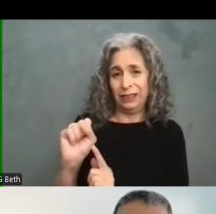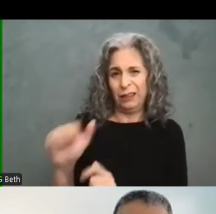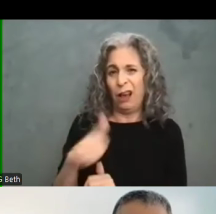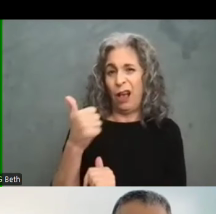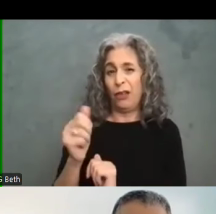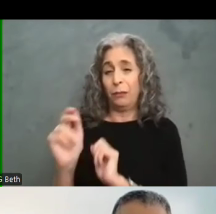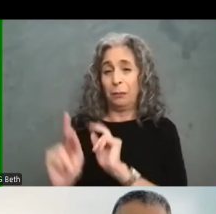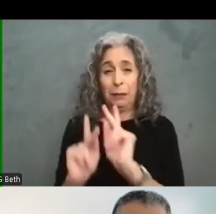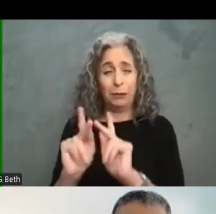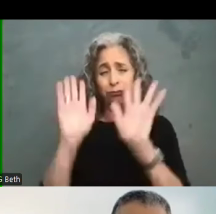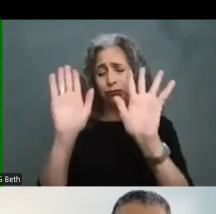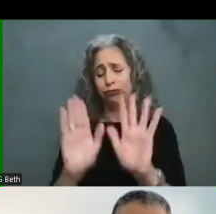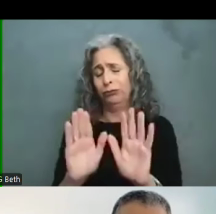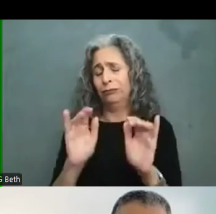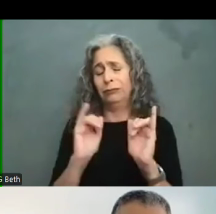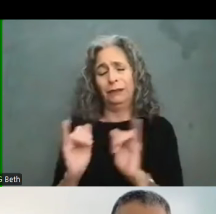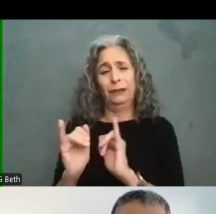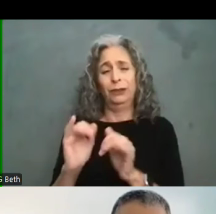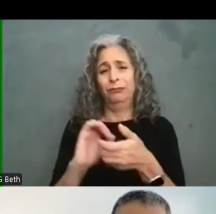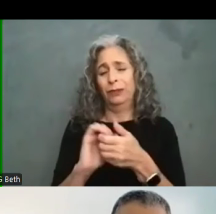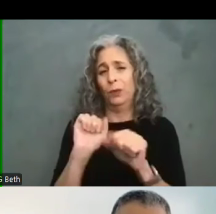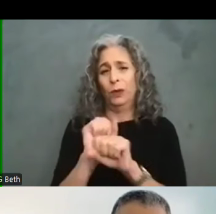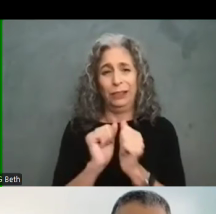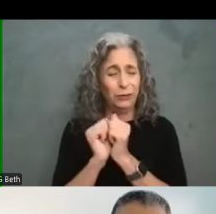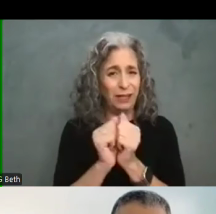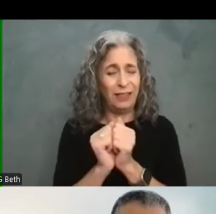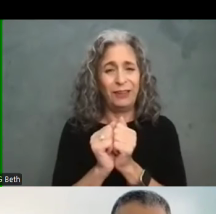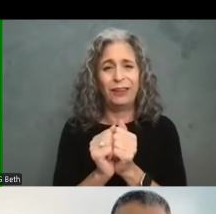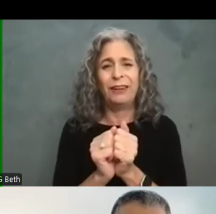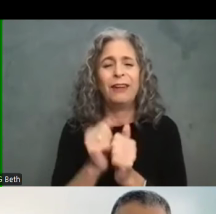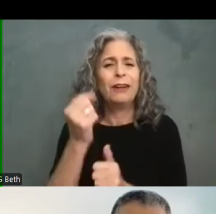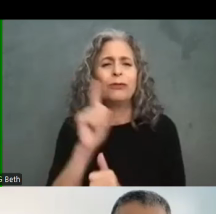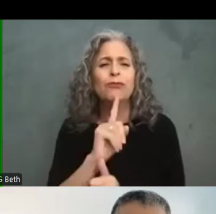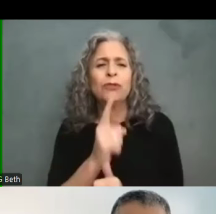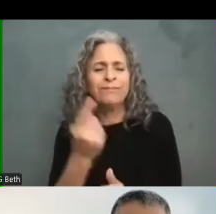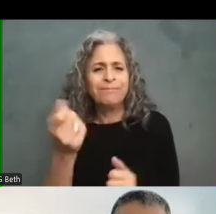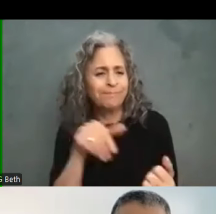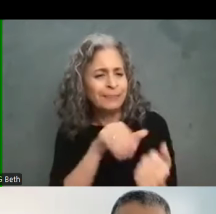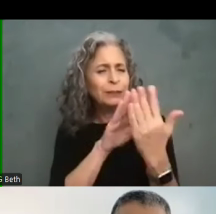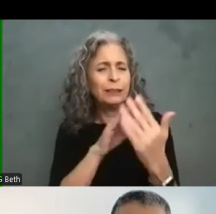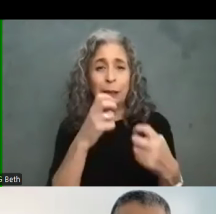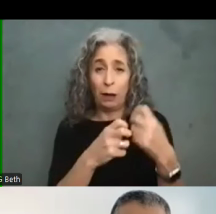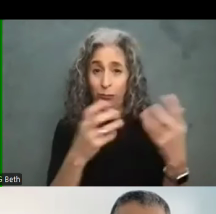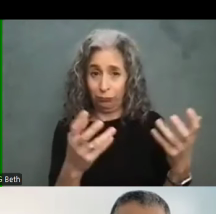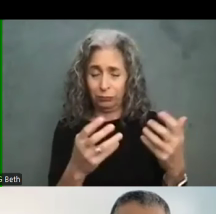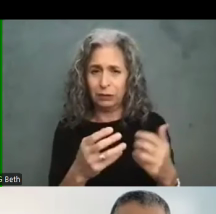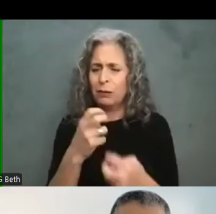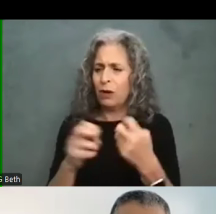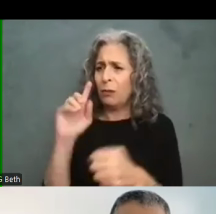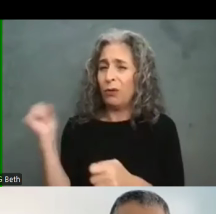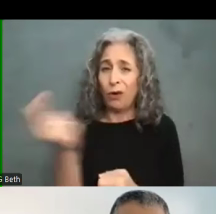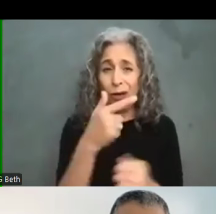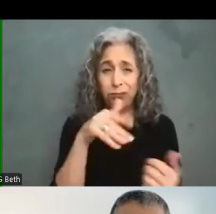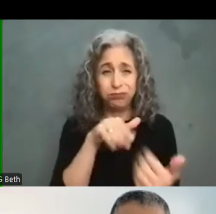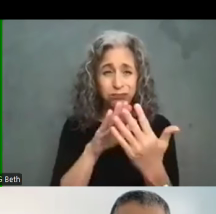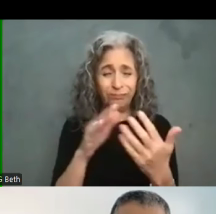of great individuals and colleagues to really try to address a problem that we're all facing, and that is,